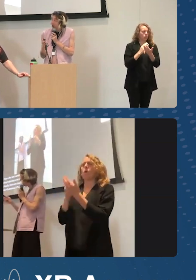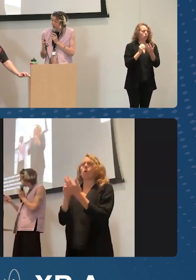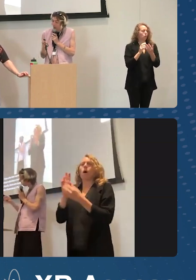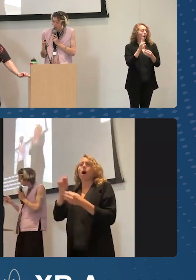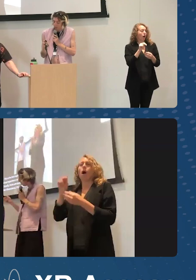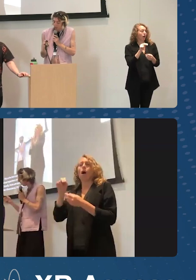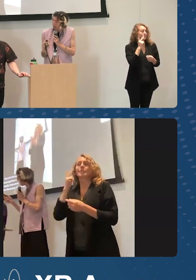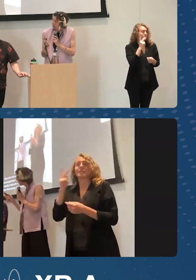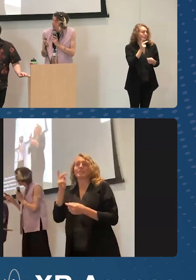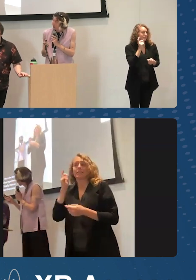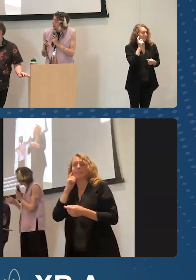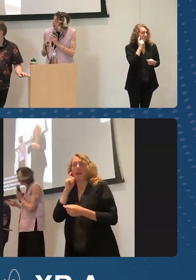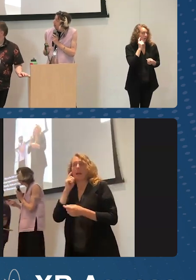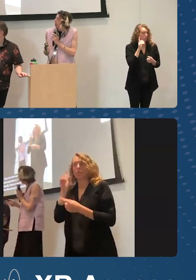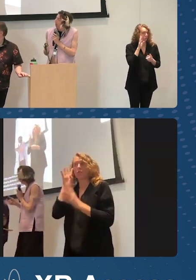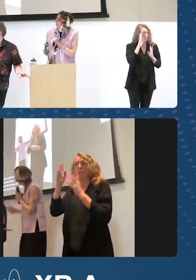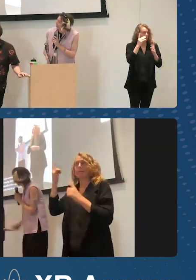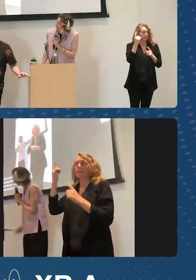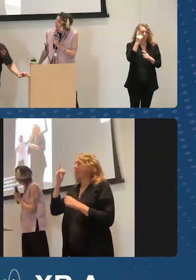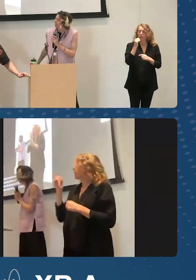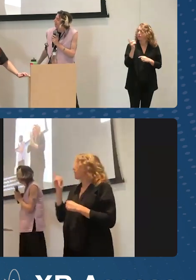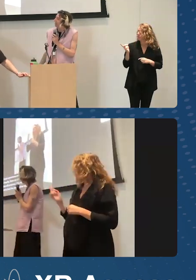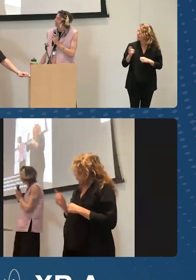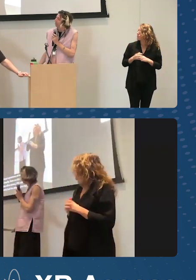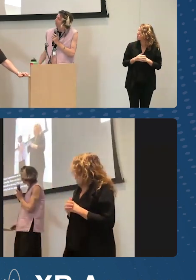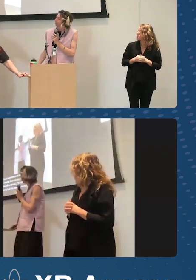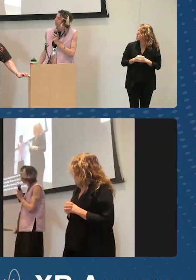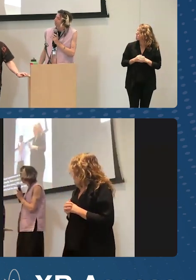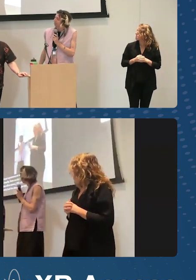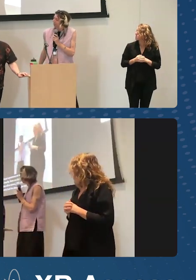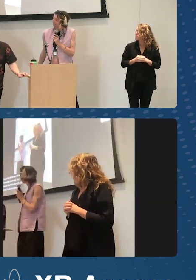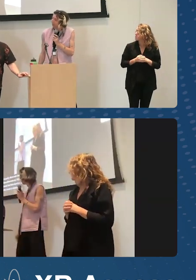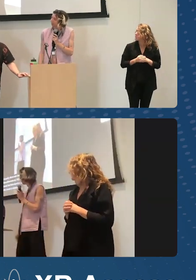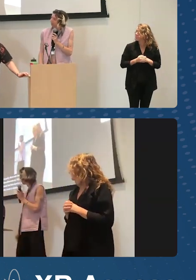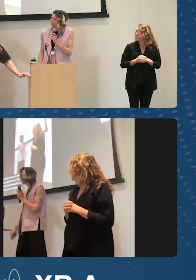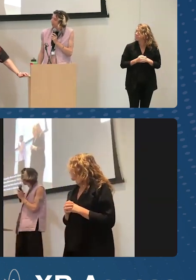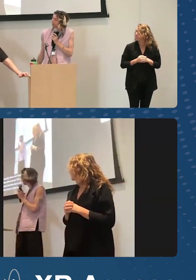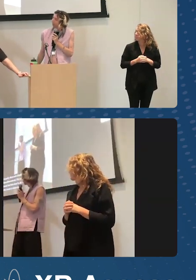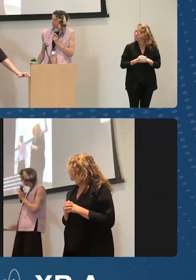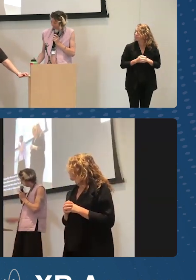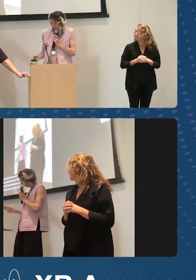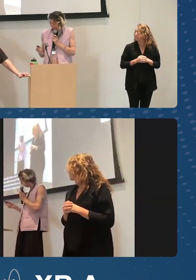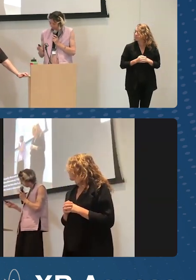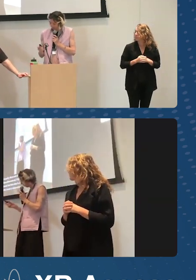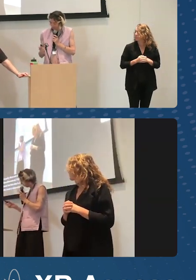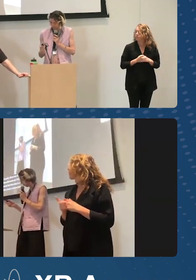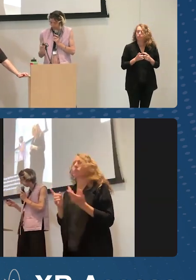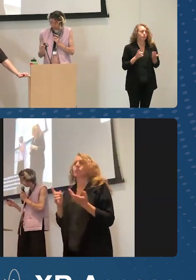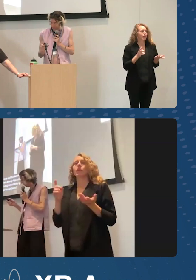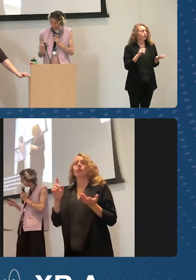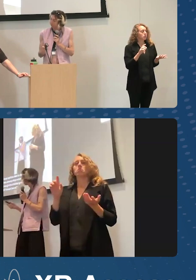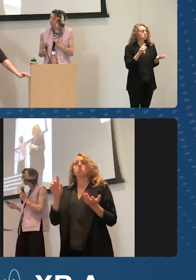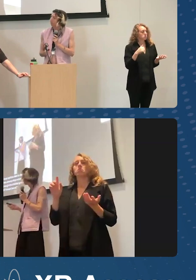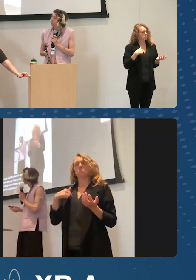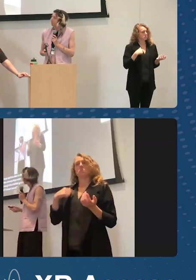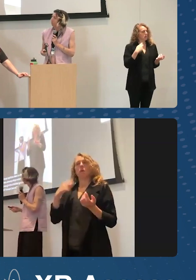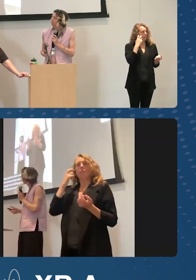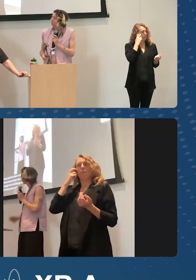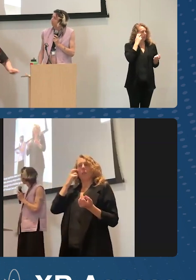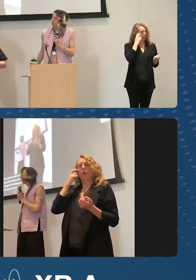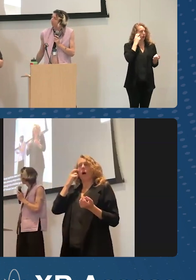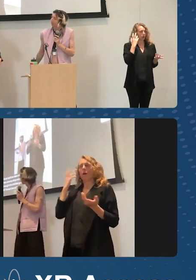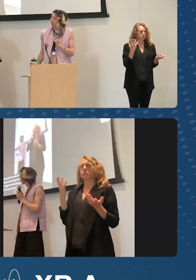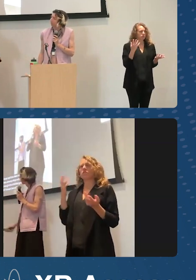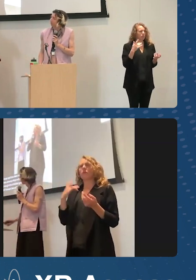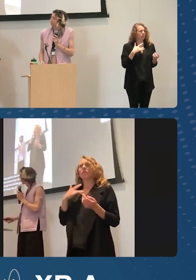unseen sound. And go to the next slide. It's so, I don't know, I'm blind, right? And I really feel like with XR